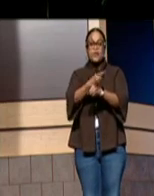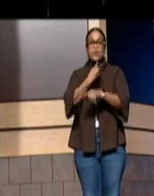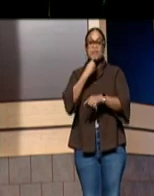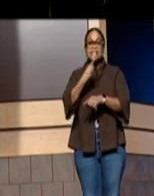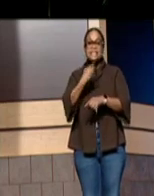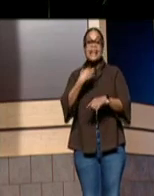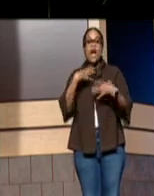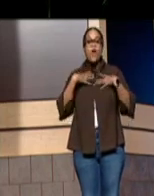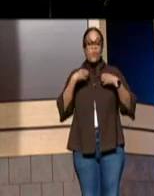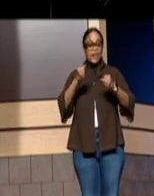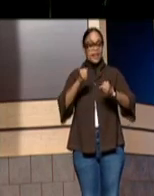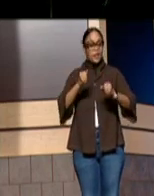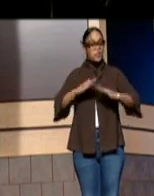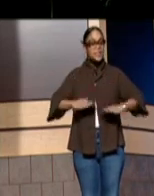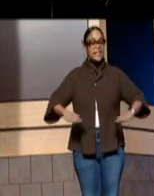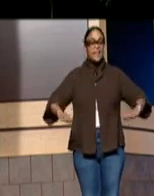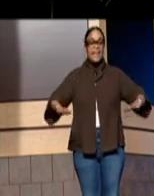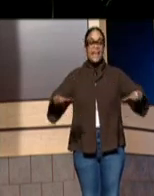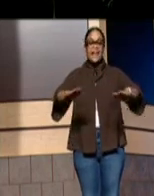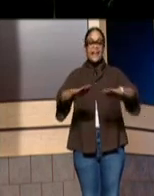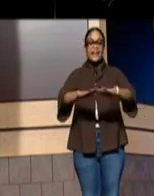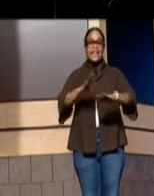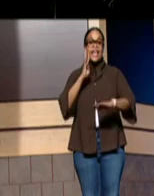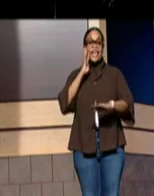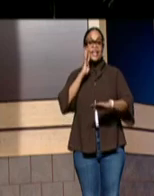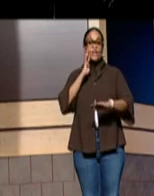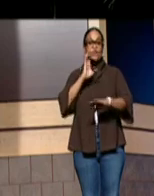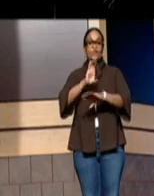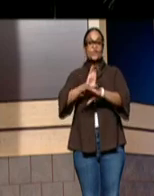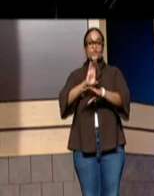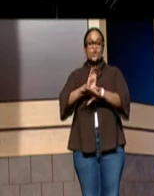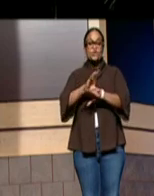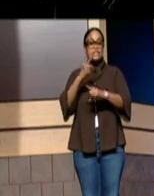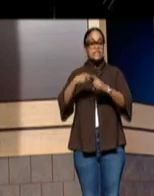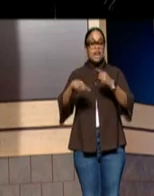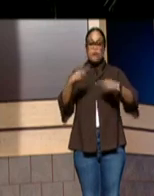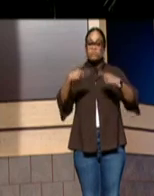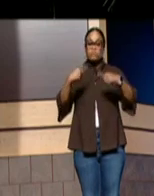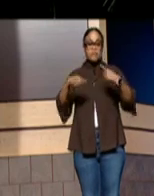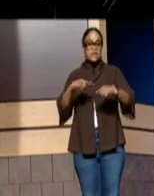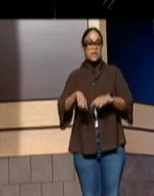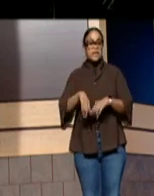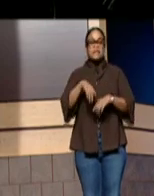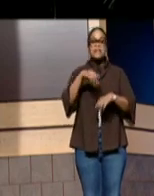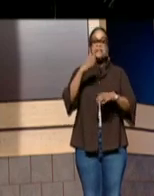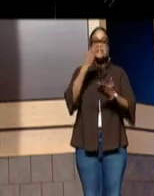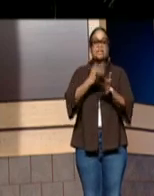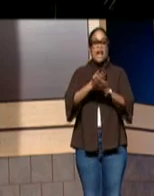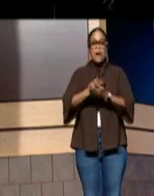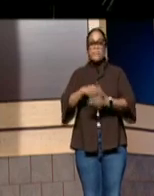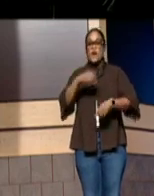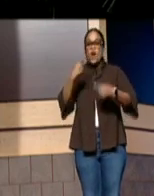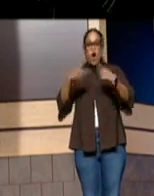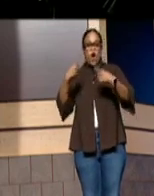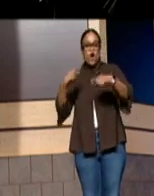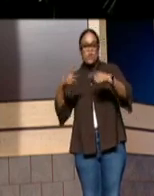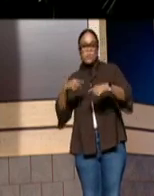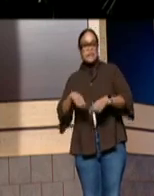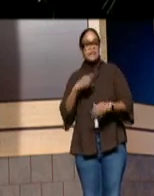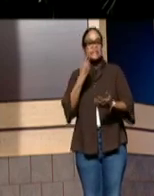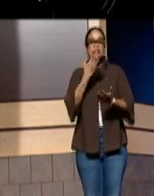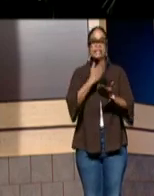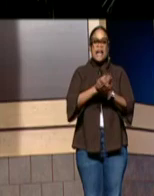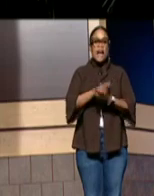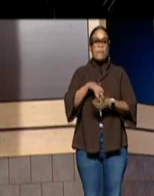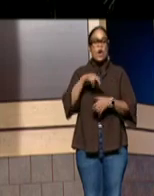the land, he talked to the church and said, quit bickering, quit being prejudiced, quit being argumental. Don't worry about Republicans